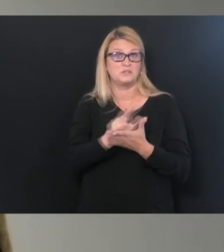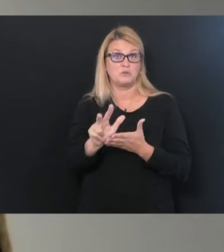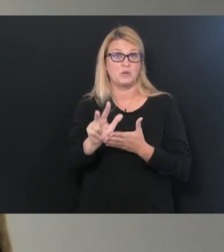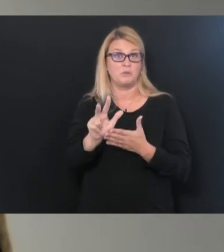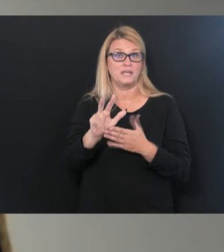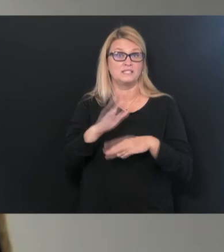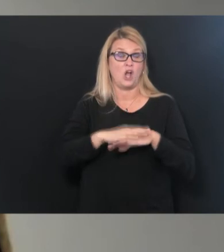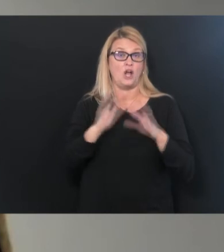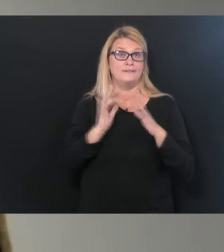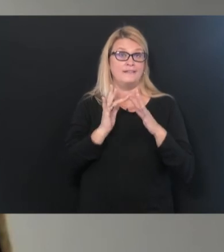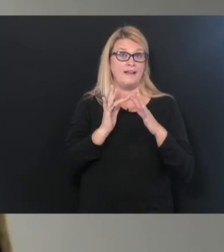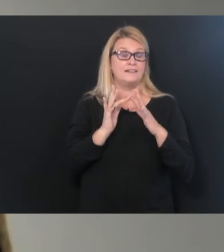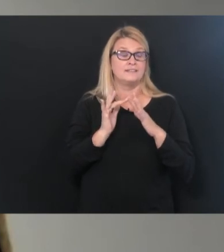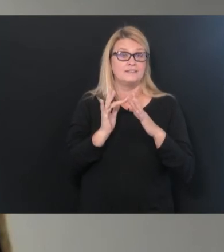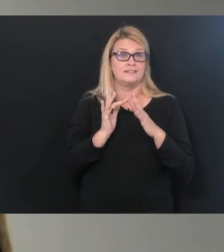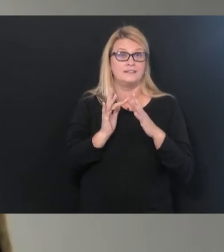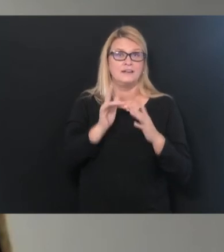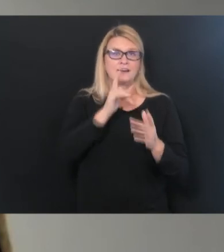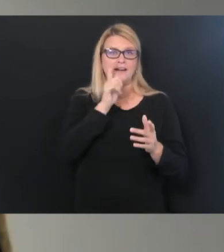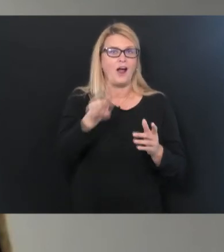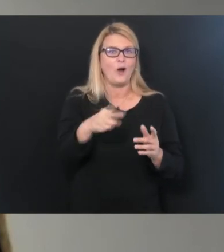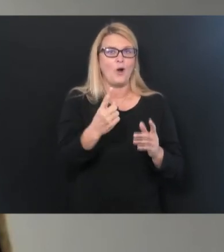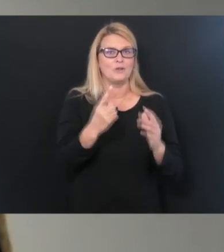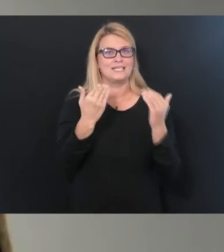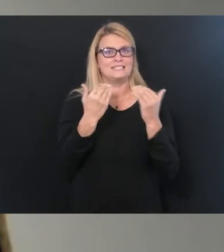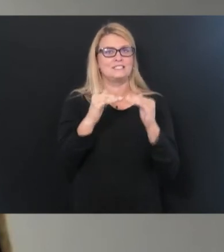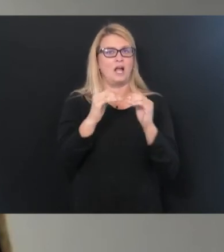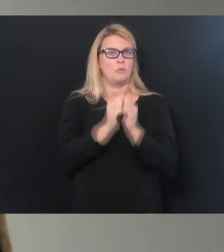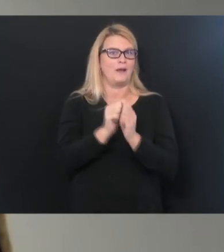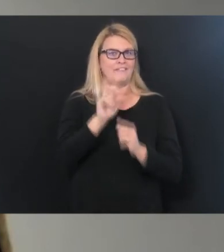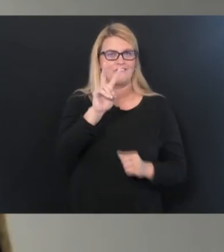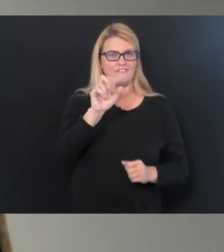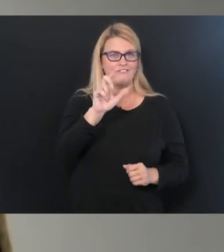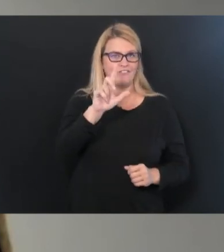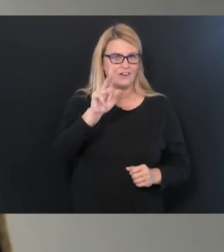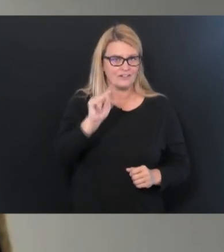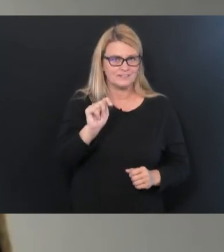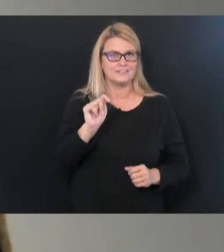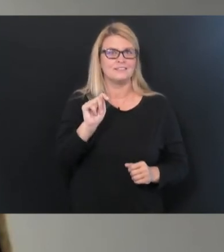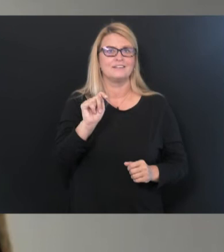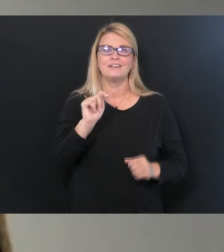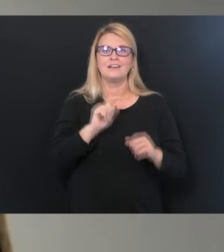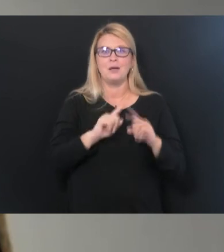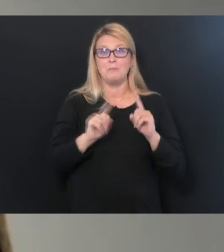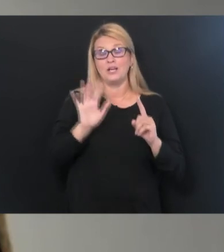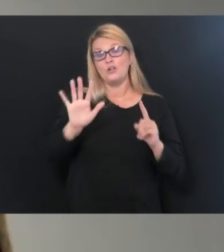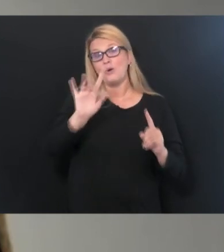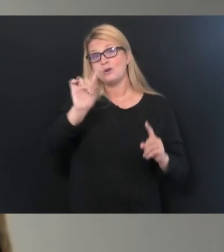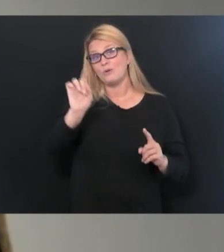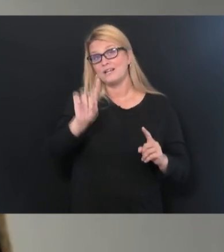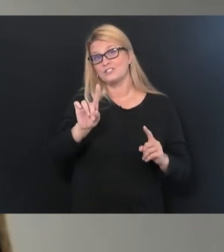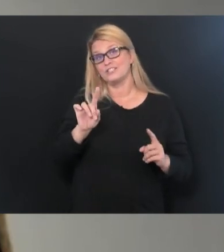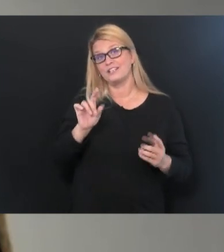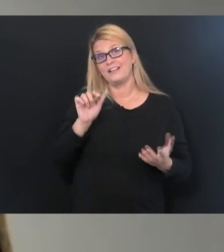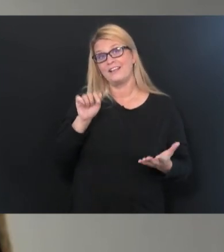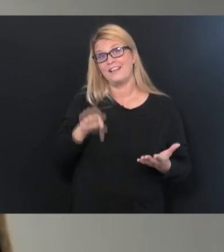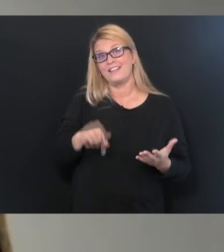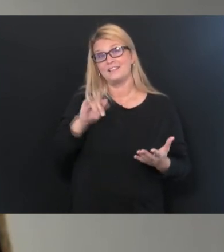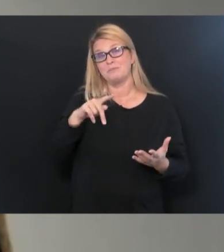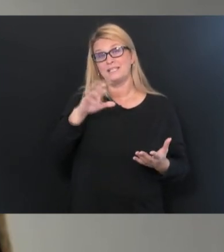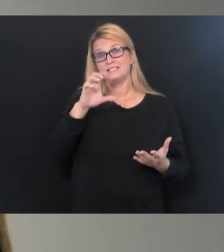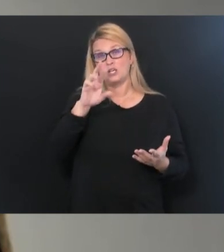not just stopping with Vault here. So, and Charles, with regard to your question, this is a PCR test.